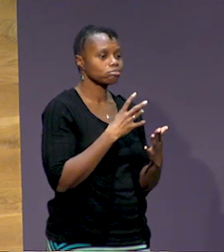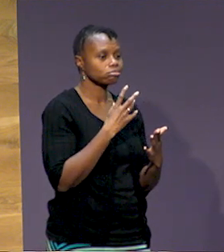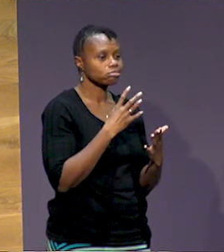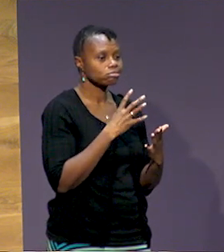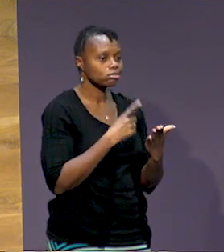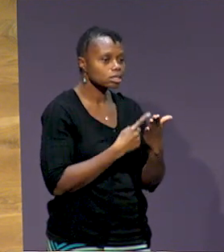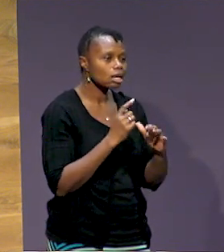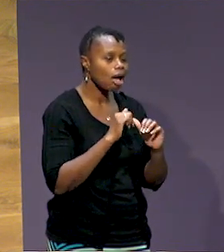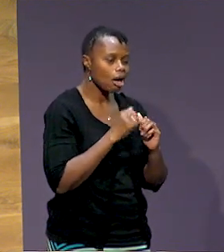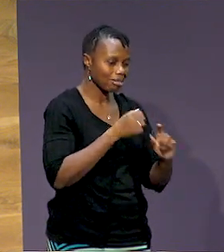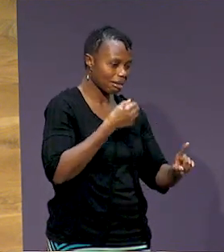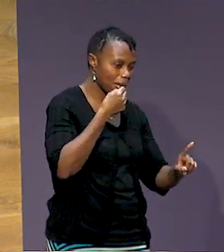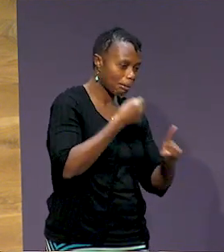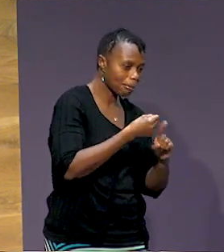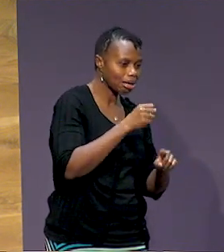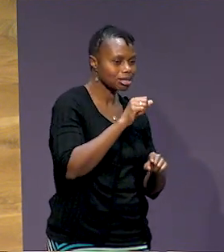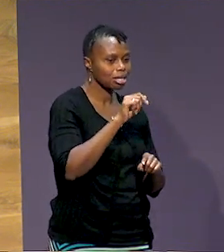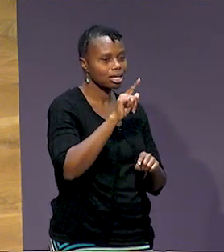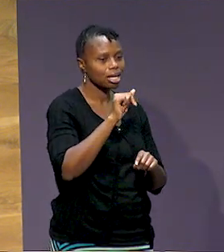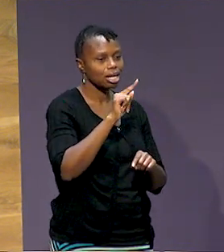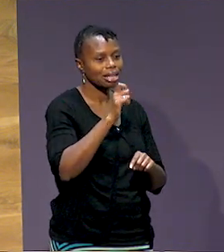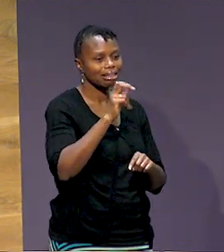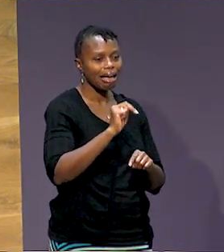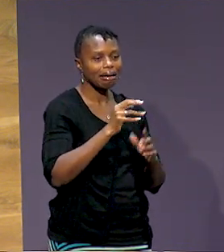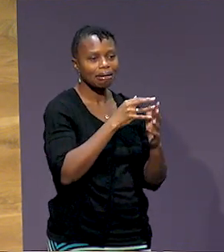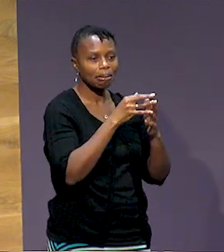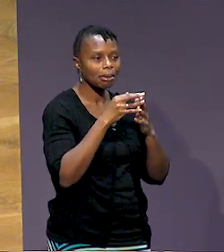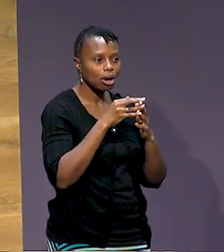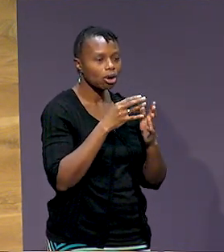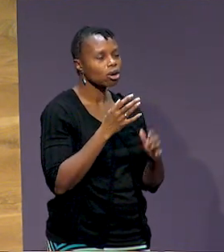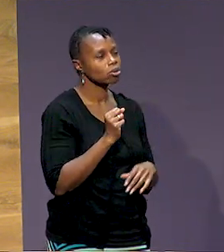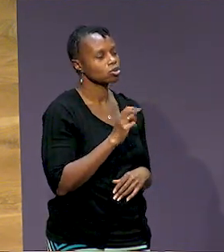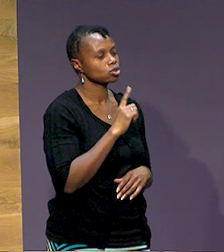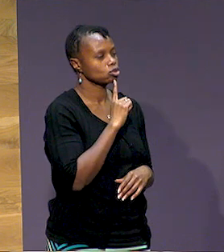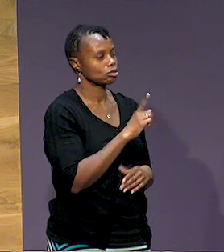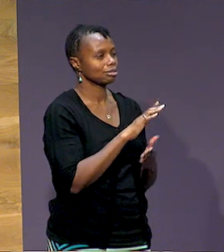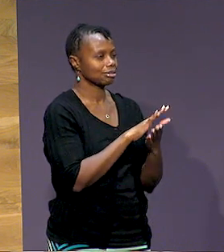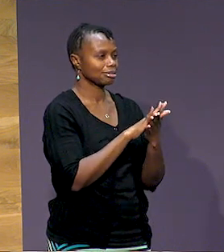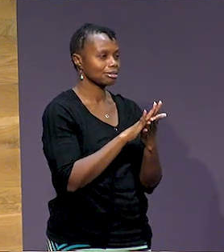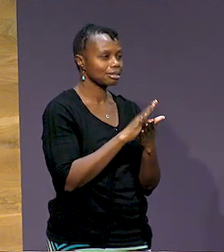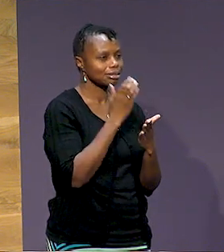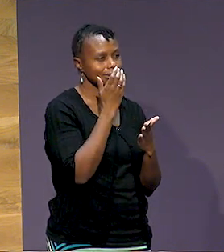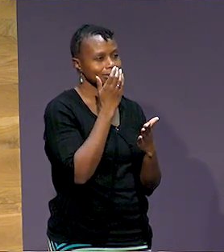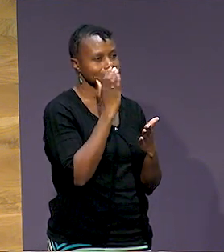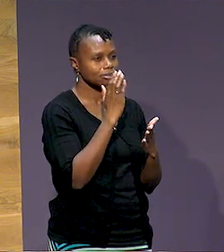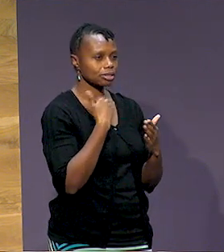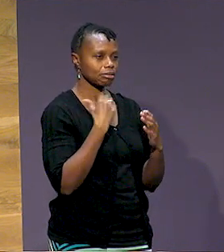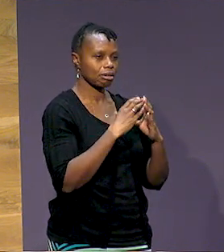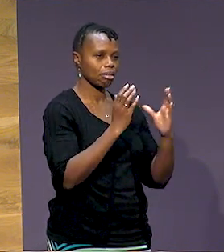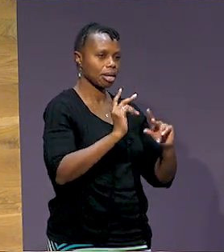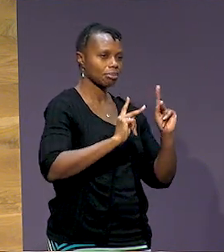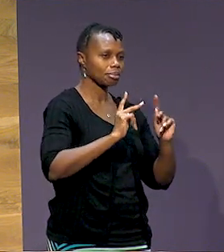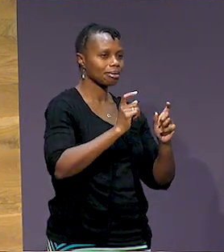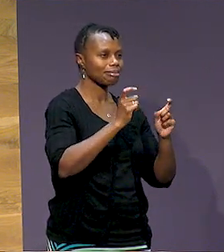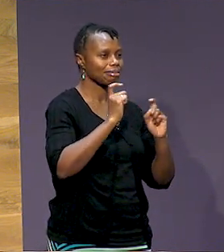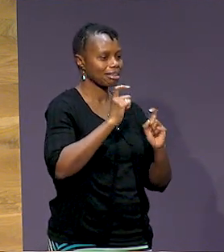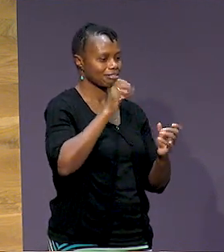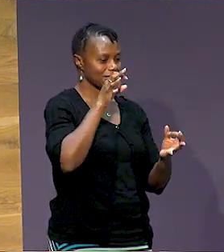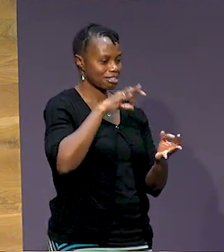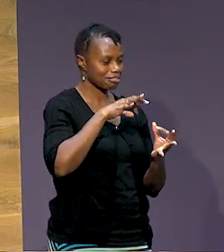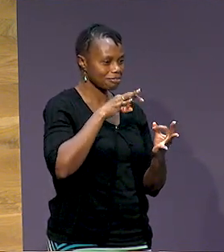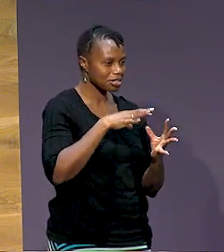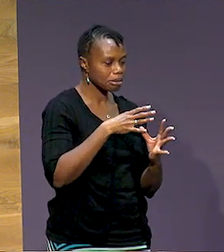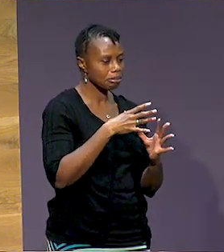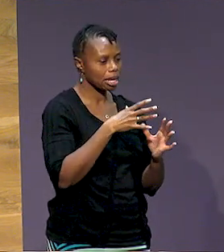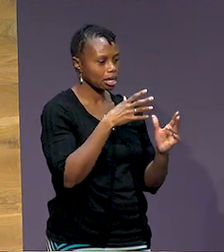for instance. And it was very nice to see that we had a lot of feedback from people listening, just